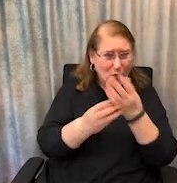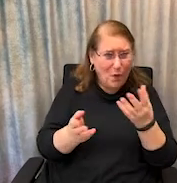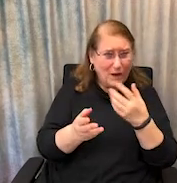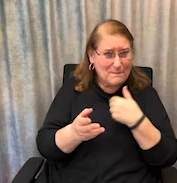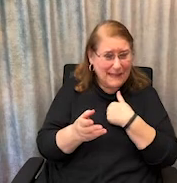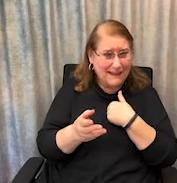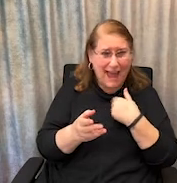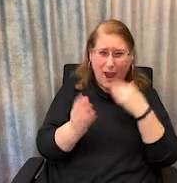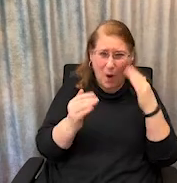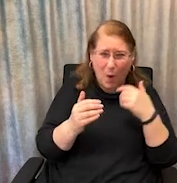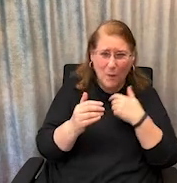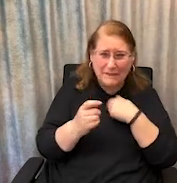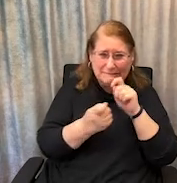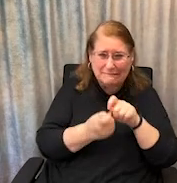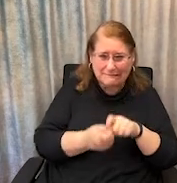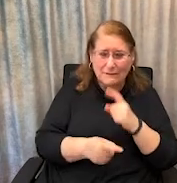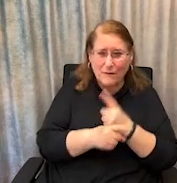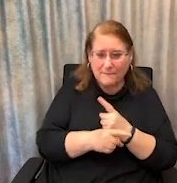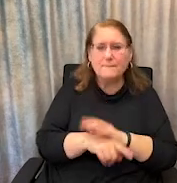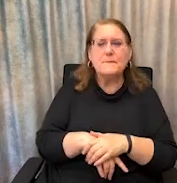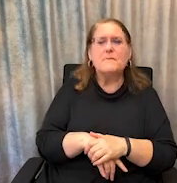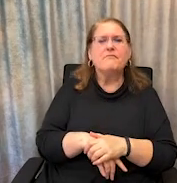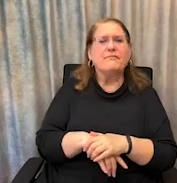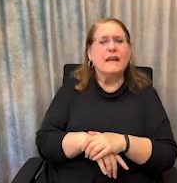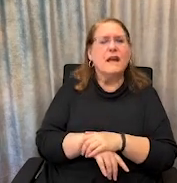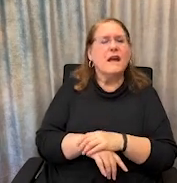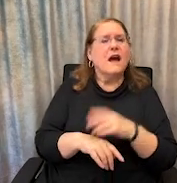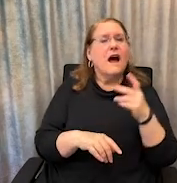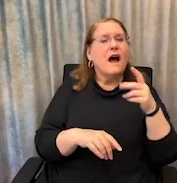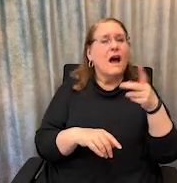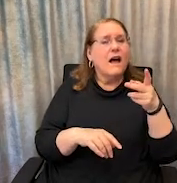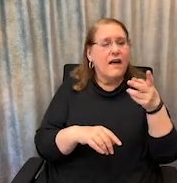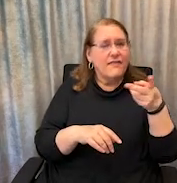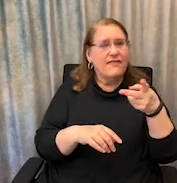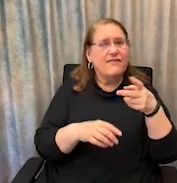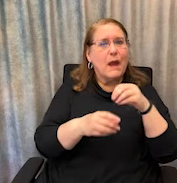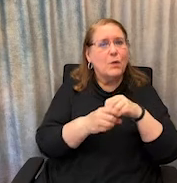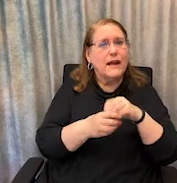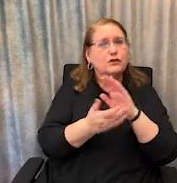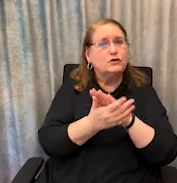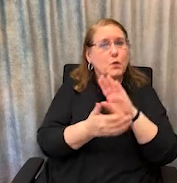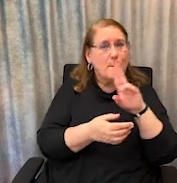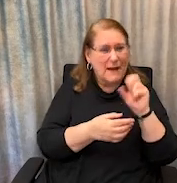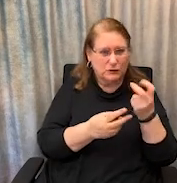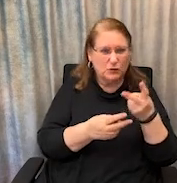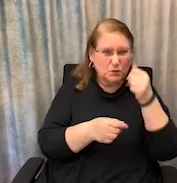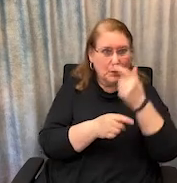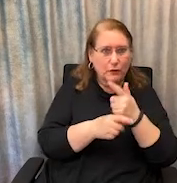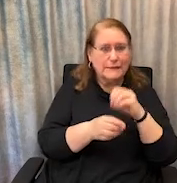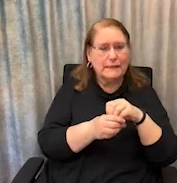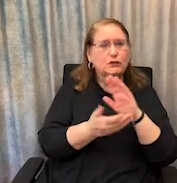hope I give it the same, I don't mistake something. And they were in a bus, in a school bus